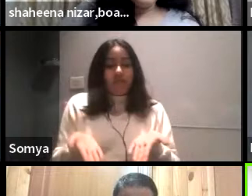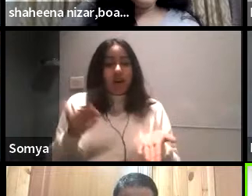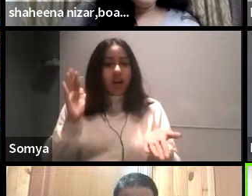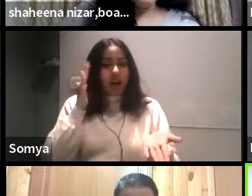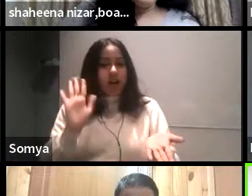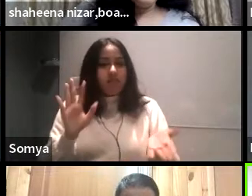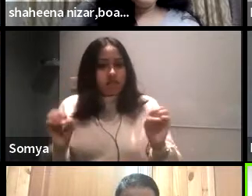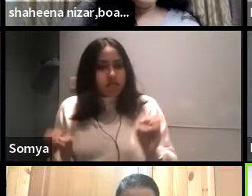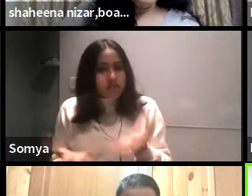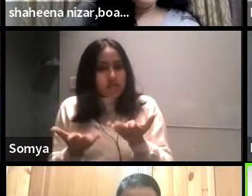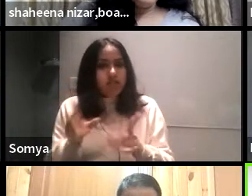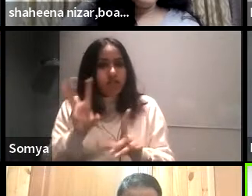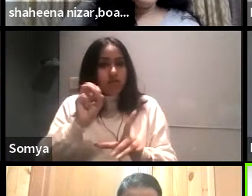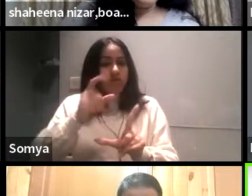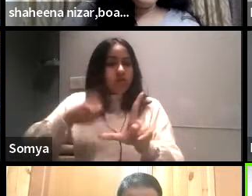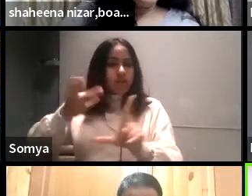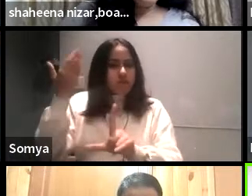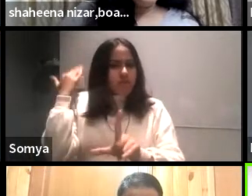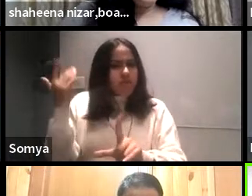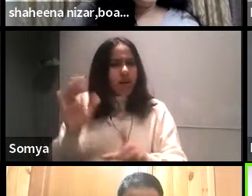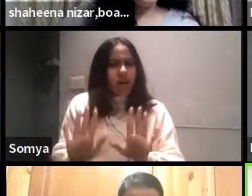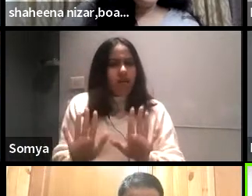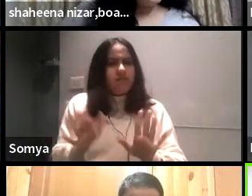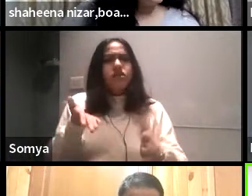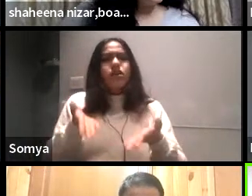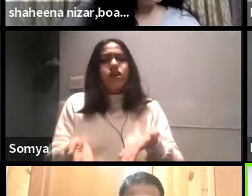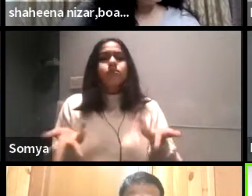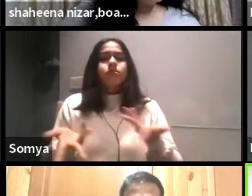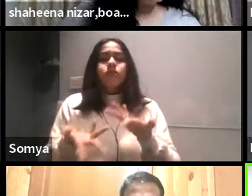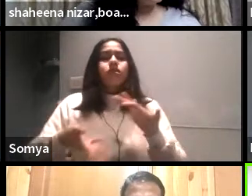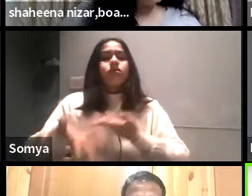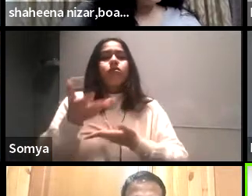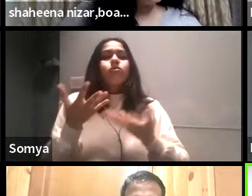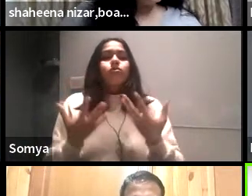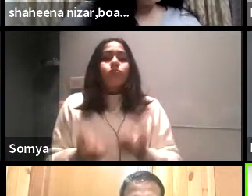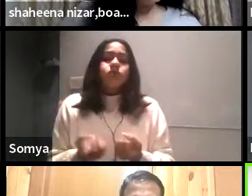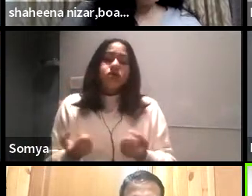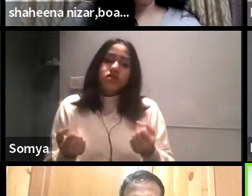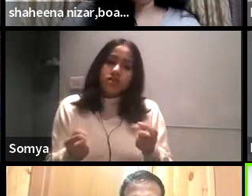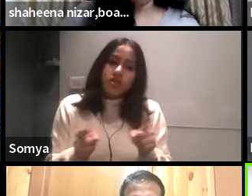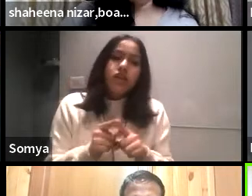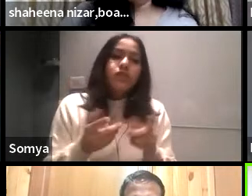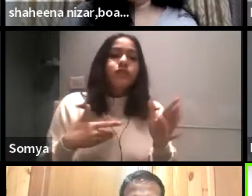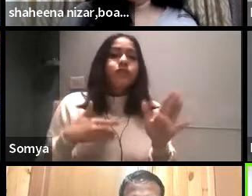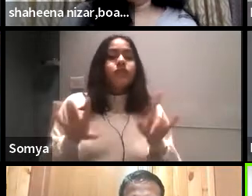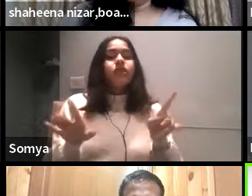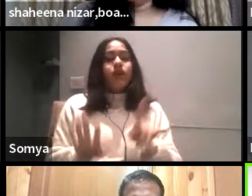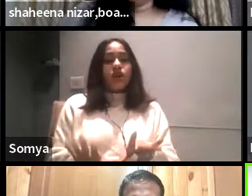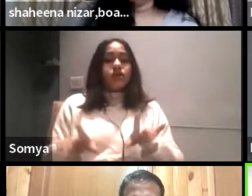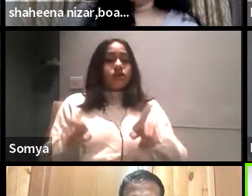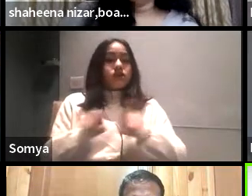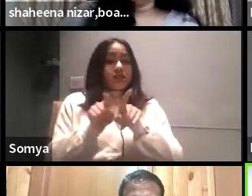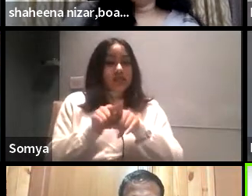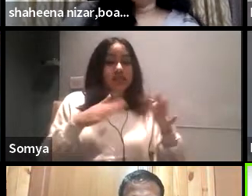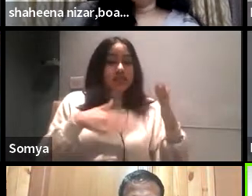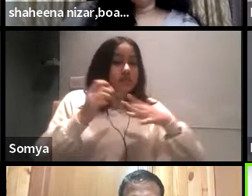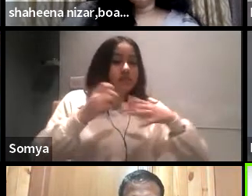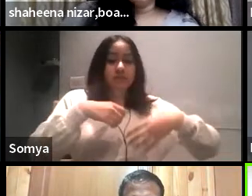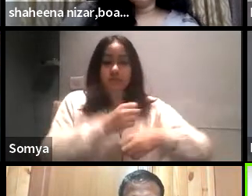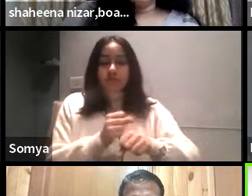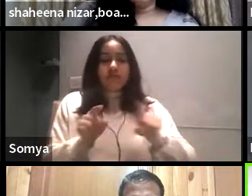started long back, 30 years ago. So I think that's what we have to build back better in the post-COVID